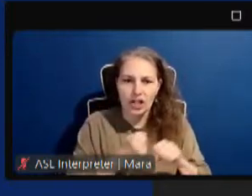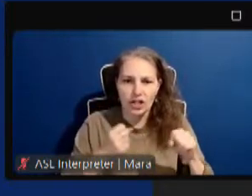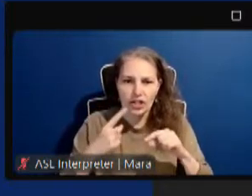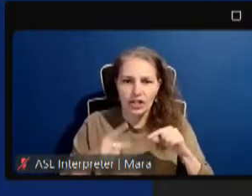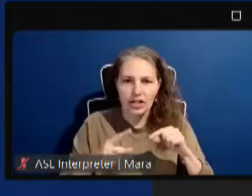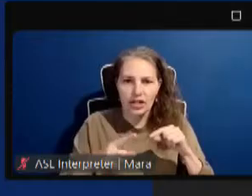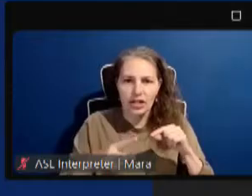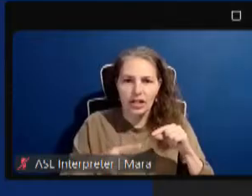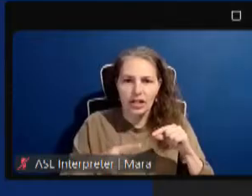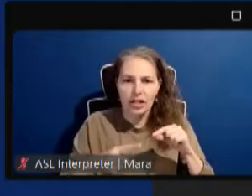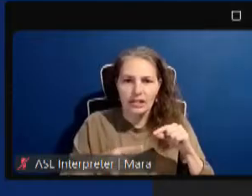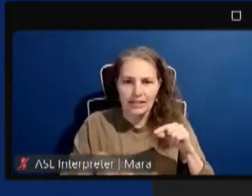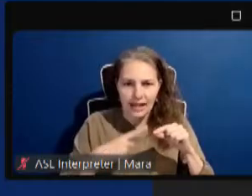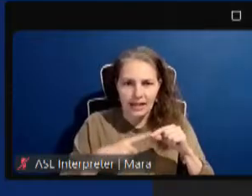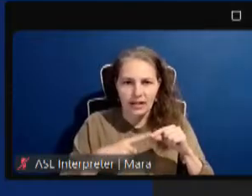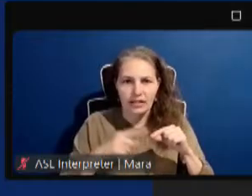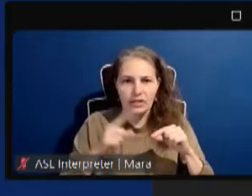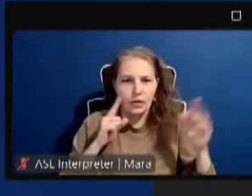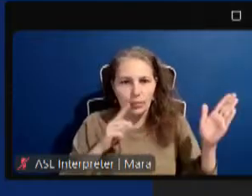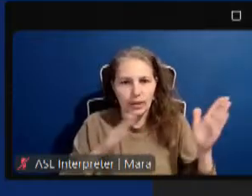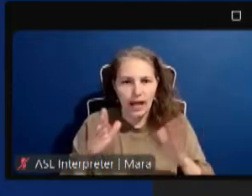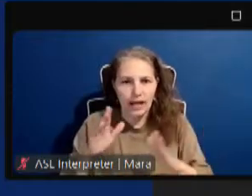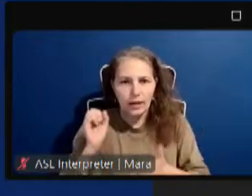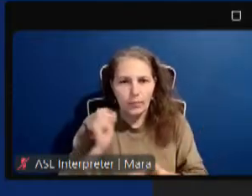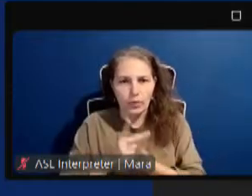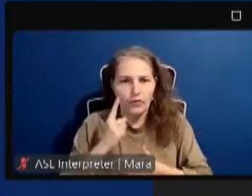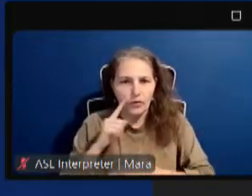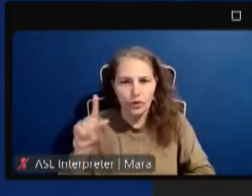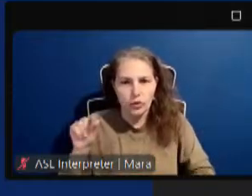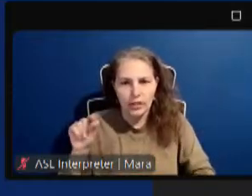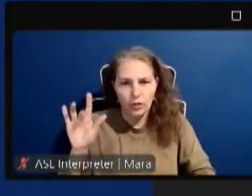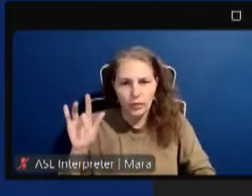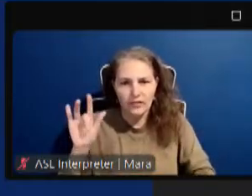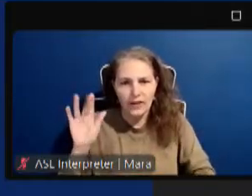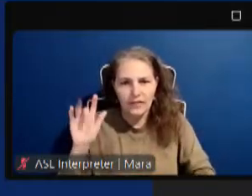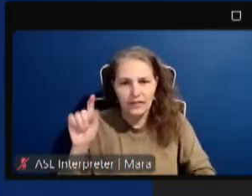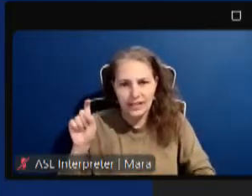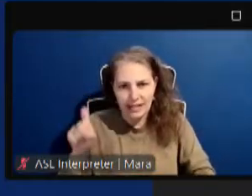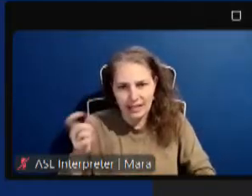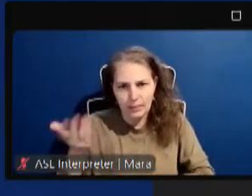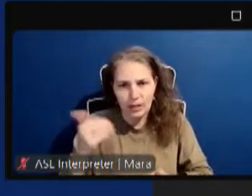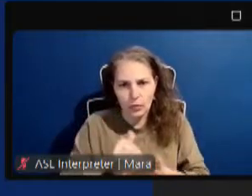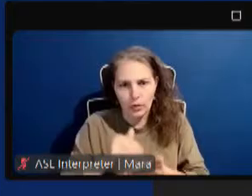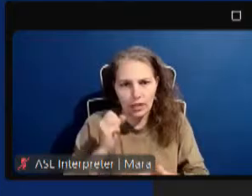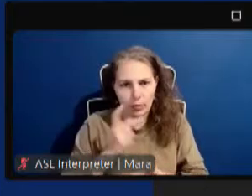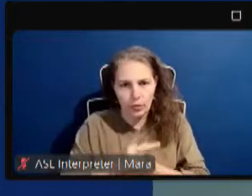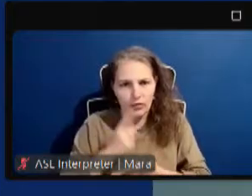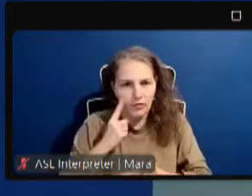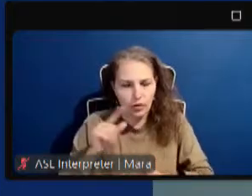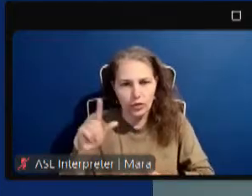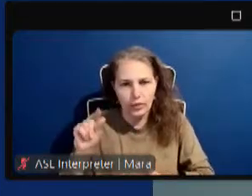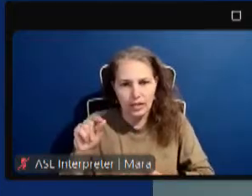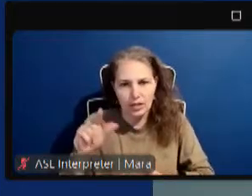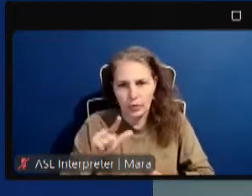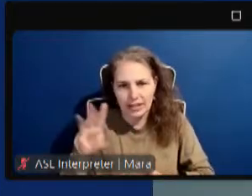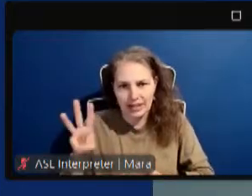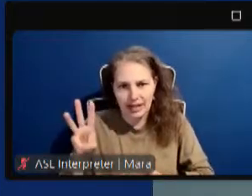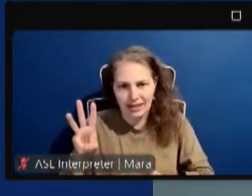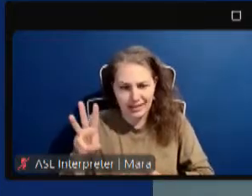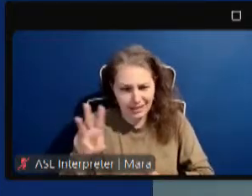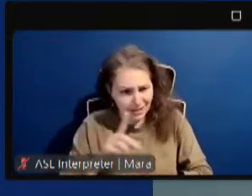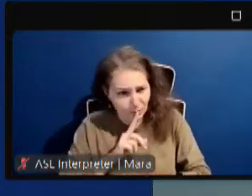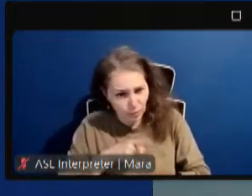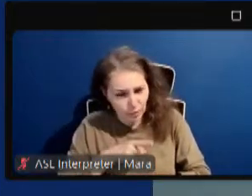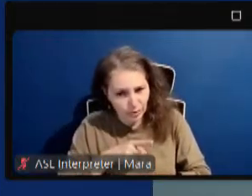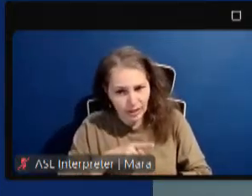be reapproved in 2026. Can you please confirm or clarify this? Absolutely. Thank you. That statement